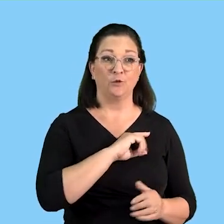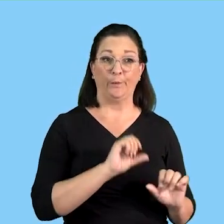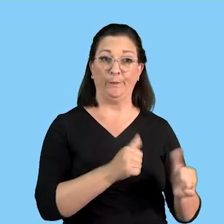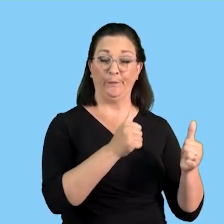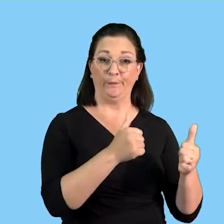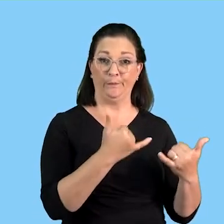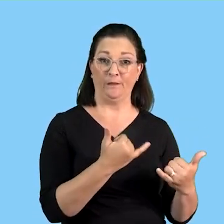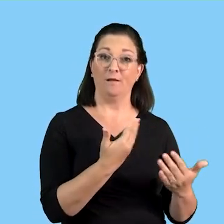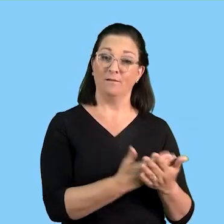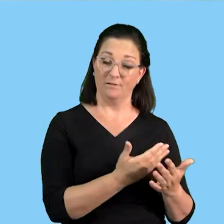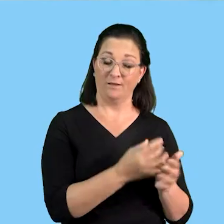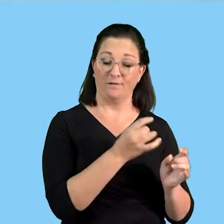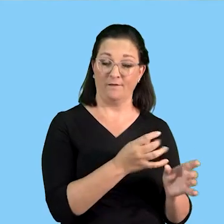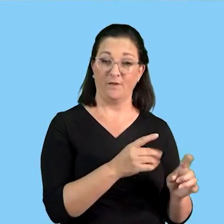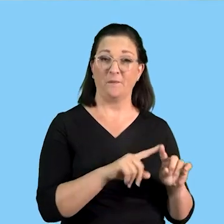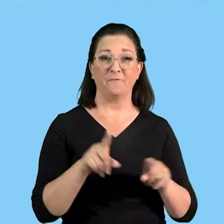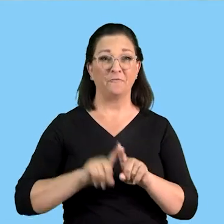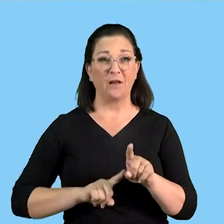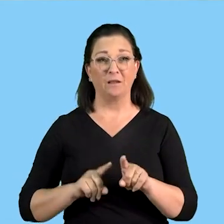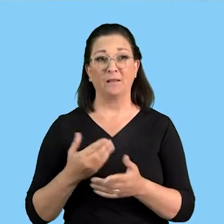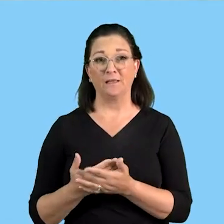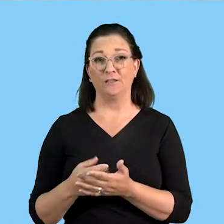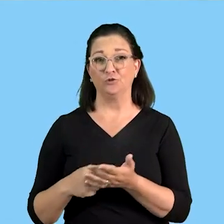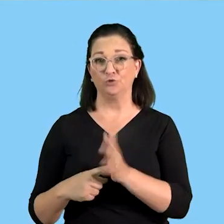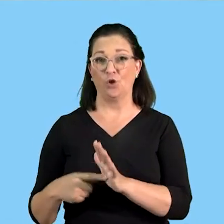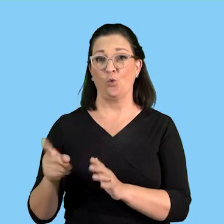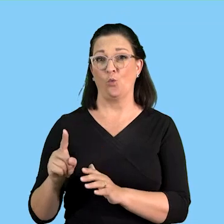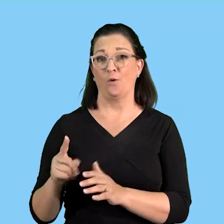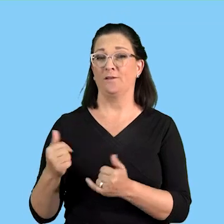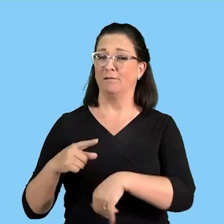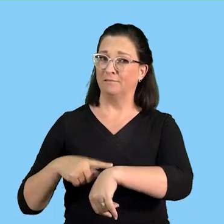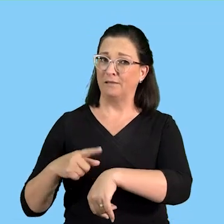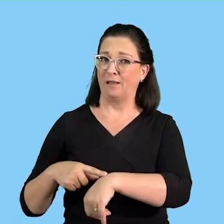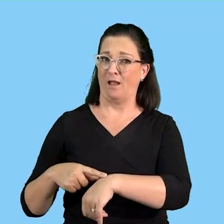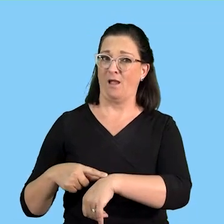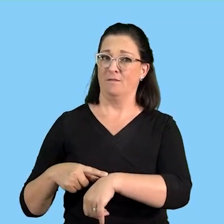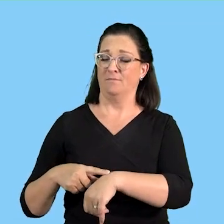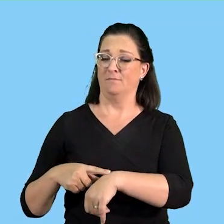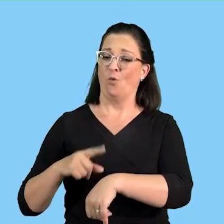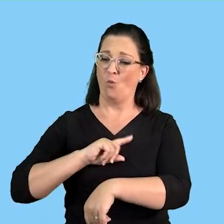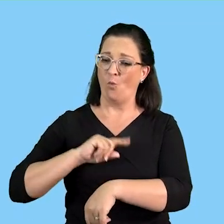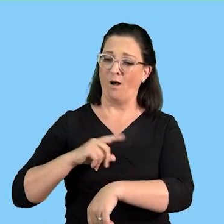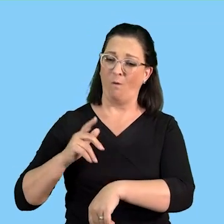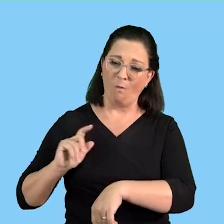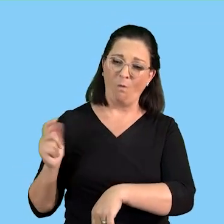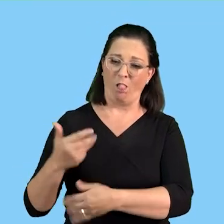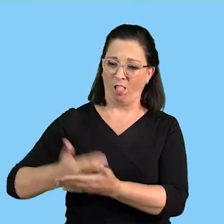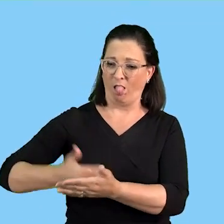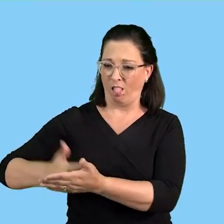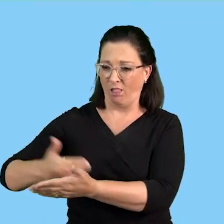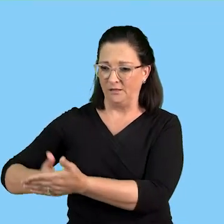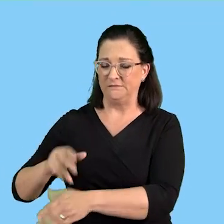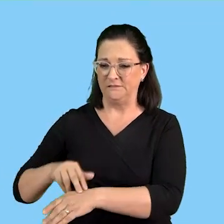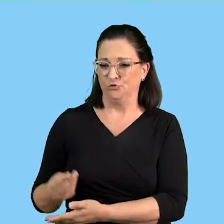the success of a company. But when you're looking into the failure, is the idea that the formation procedures are time consuming as many